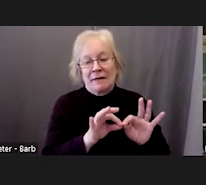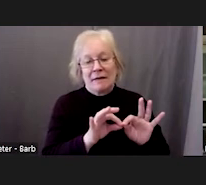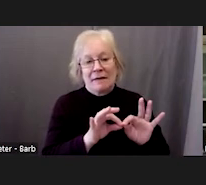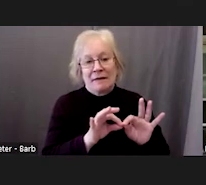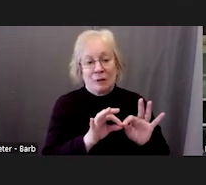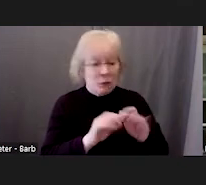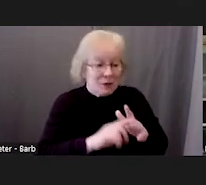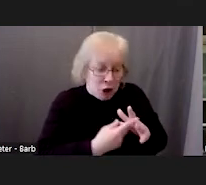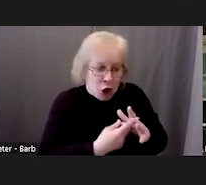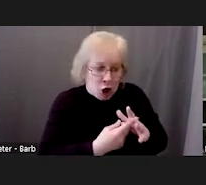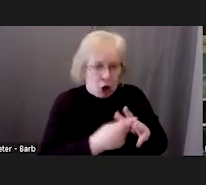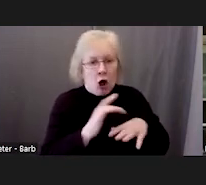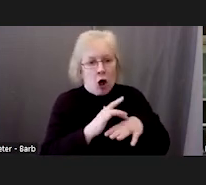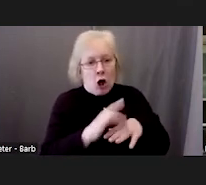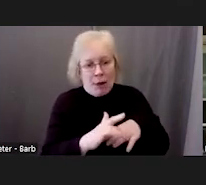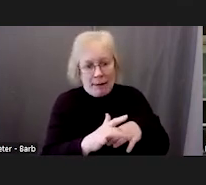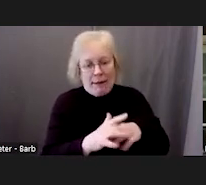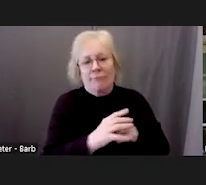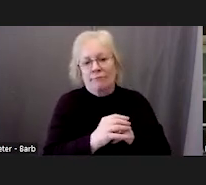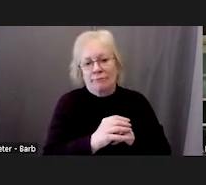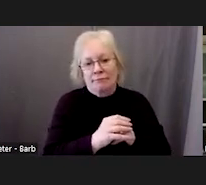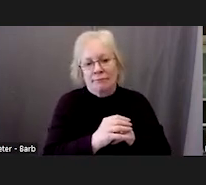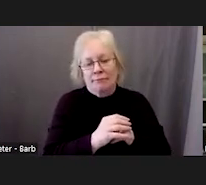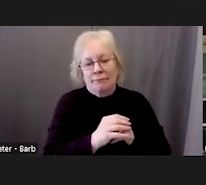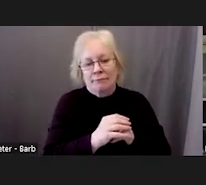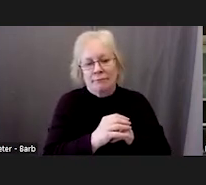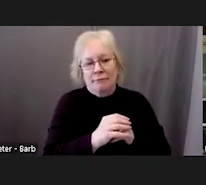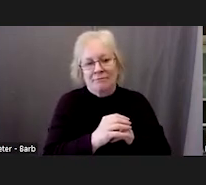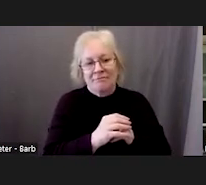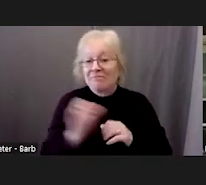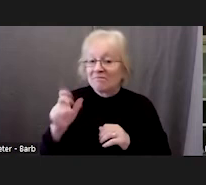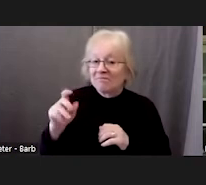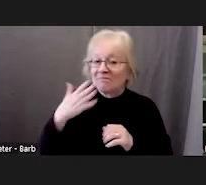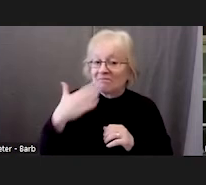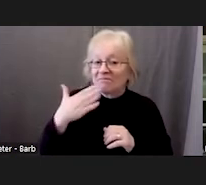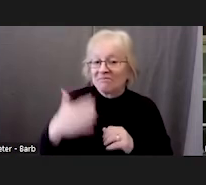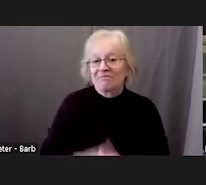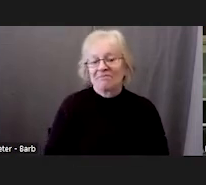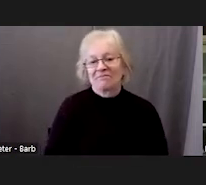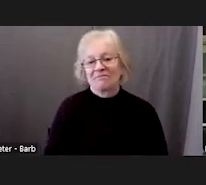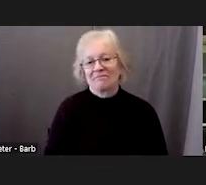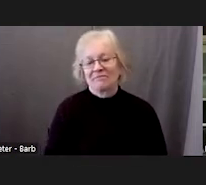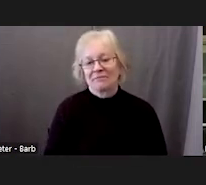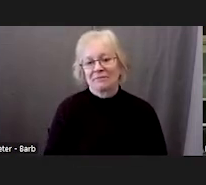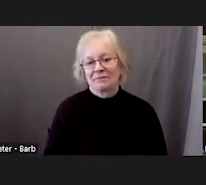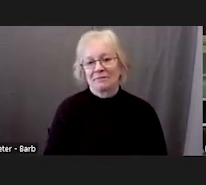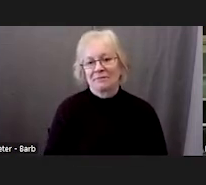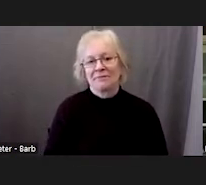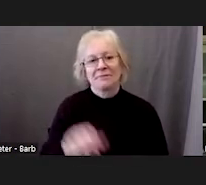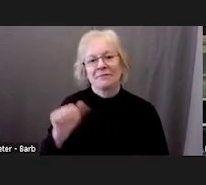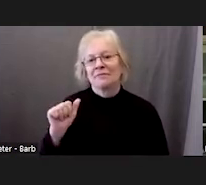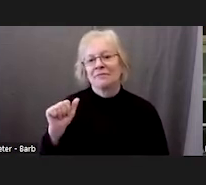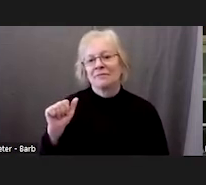started early. Okay. Late. Okay. Thank you. Amelie or Michael, do you